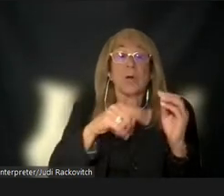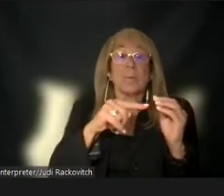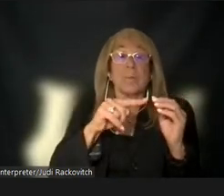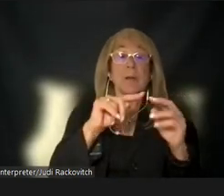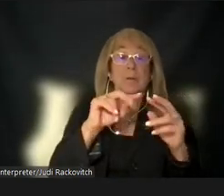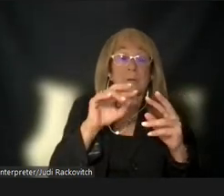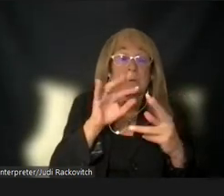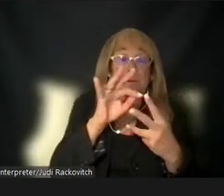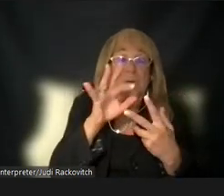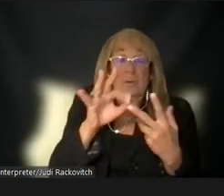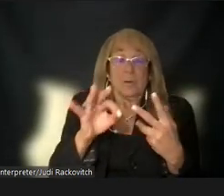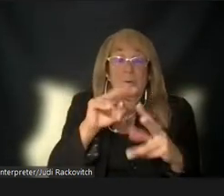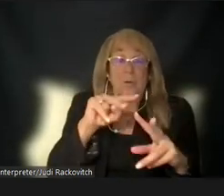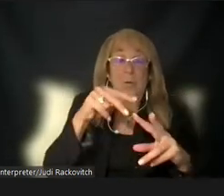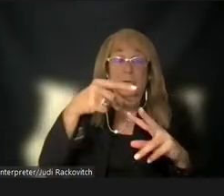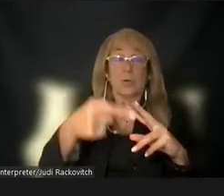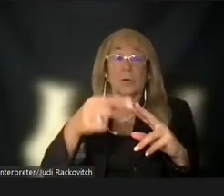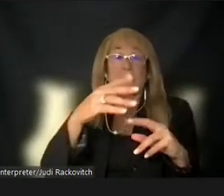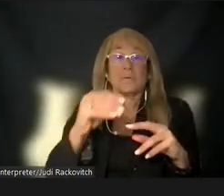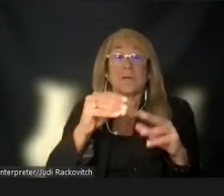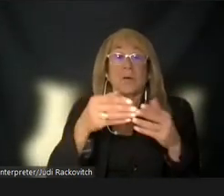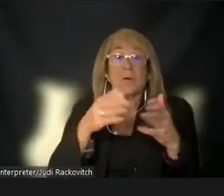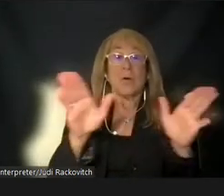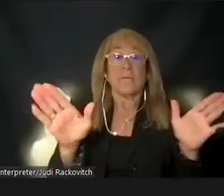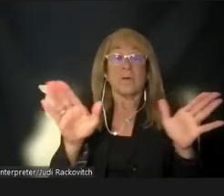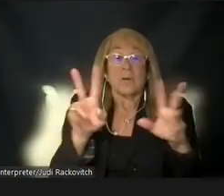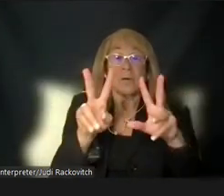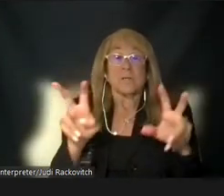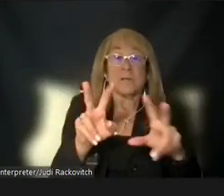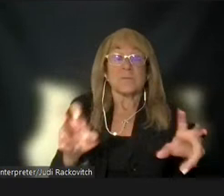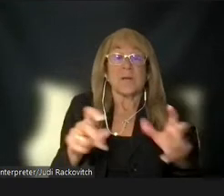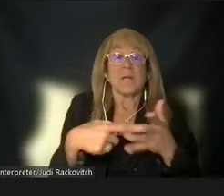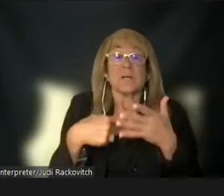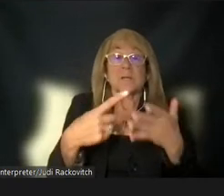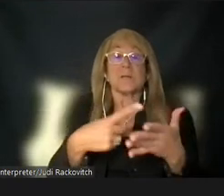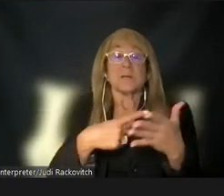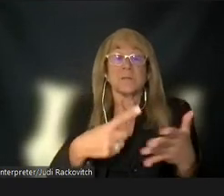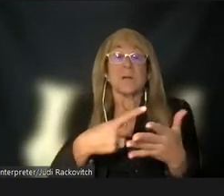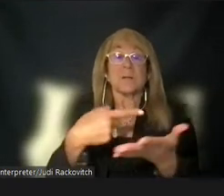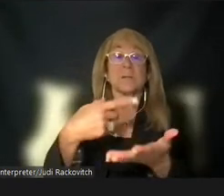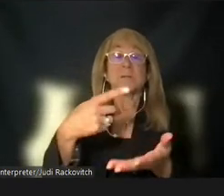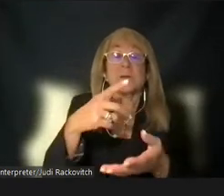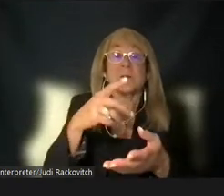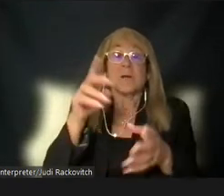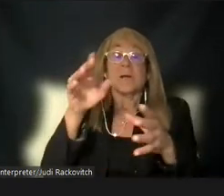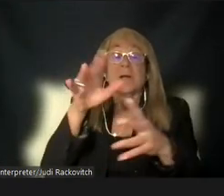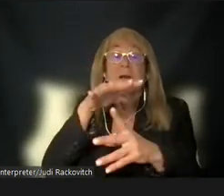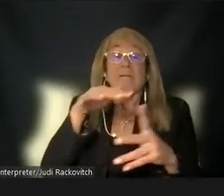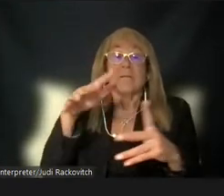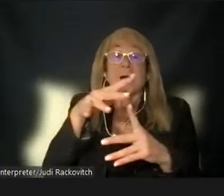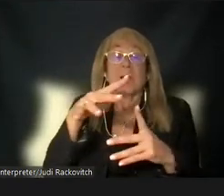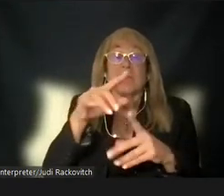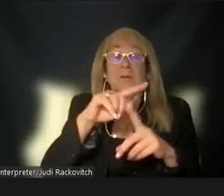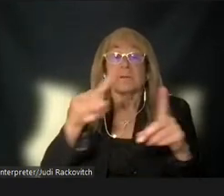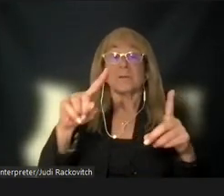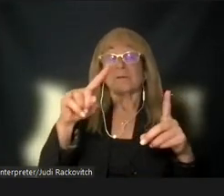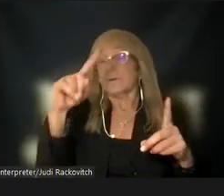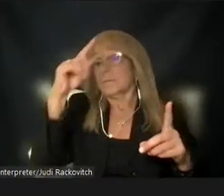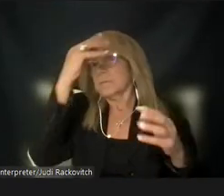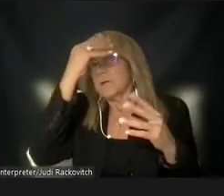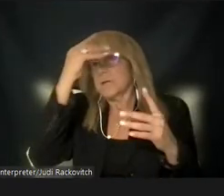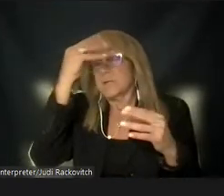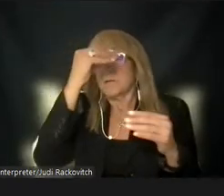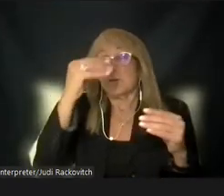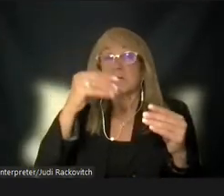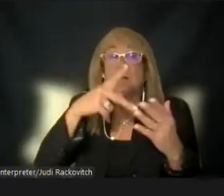overview of the environmental assessment, and discuss and describe environmental justice considerations. We'll take a few moments to talk about the potential project